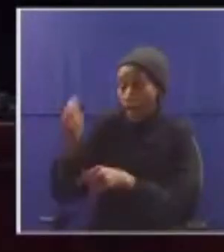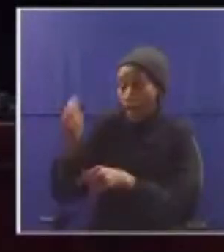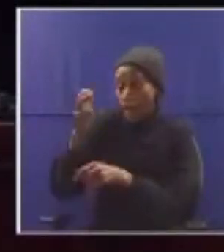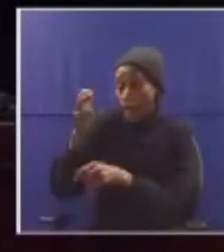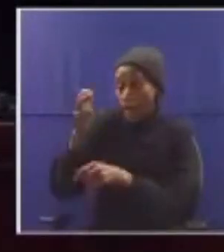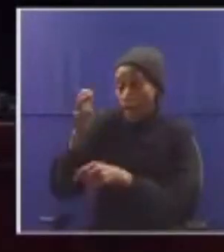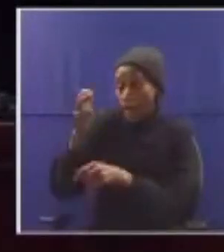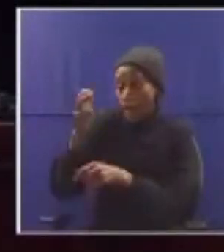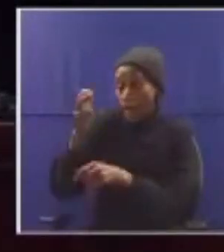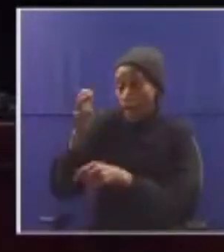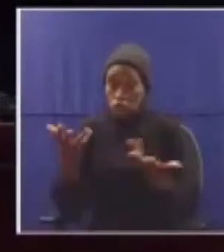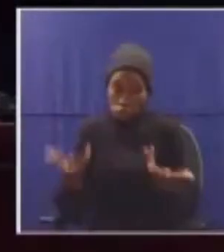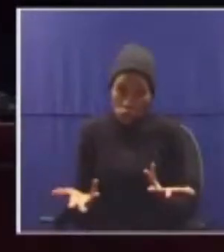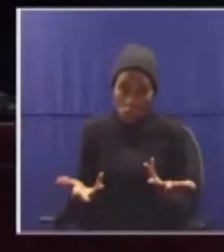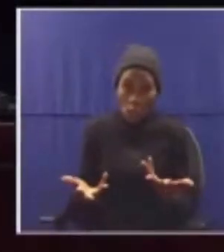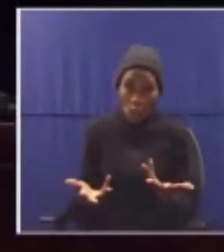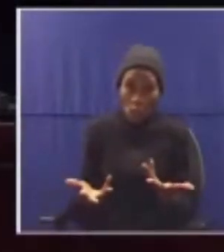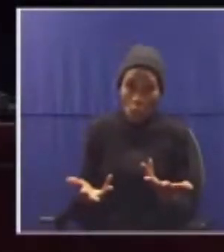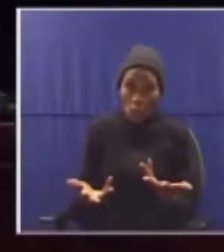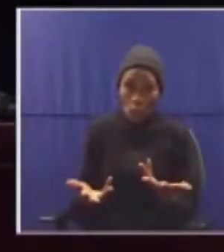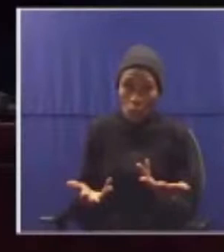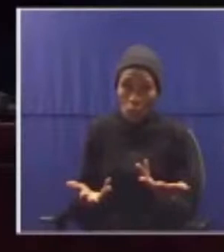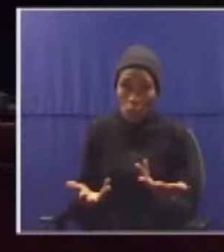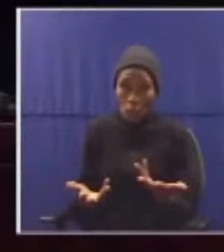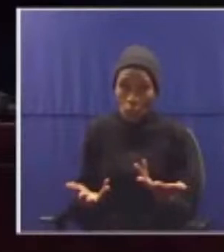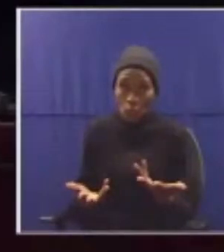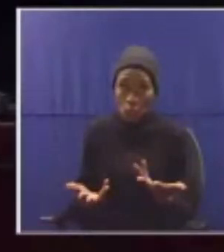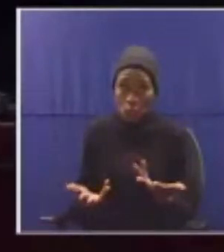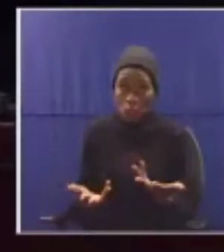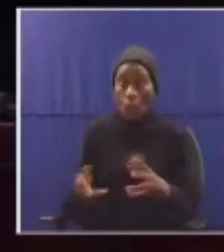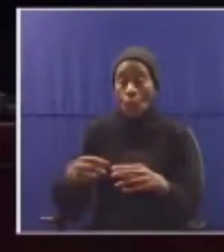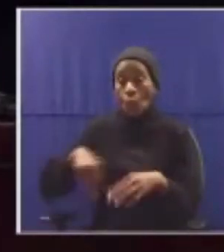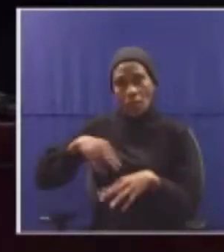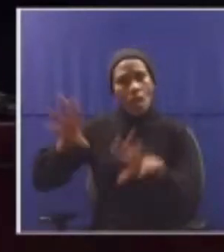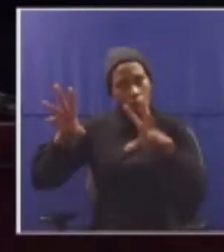been welcomed by the Institution of Traditional Leadership.